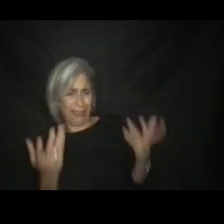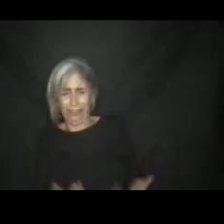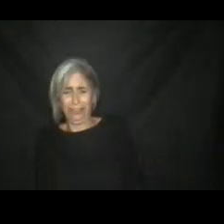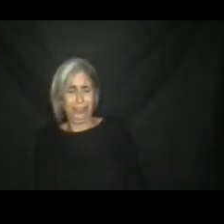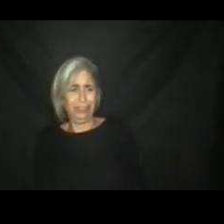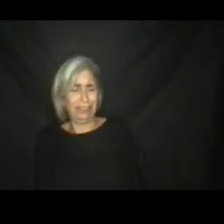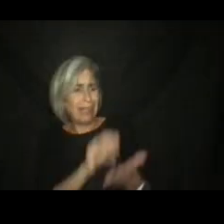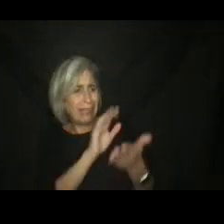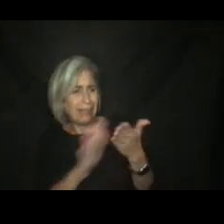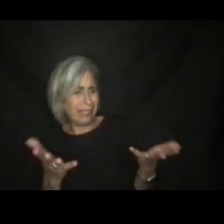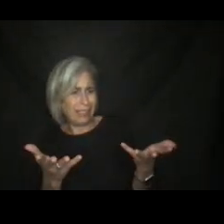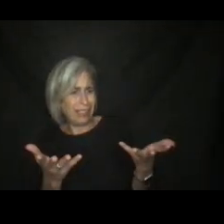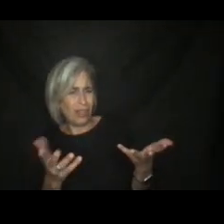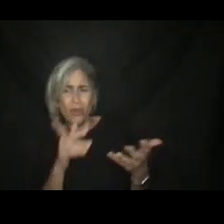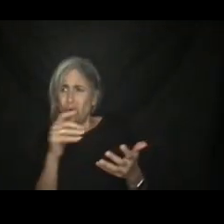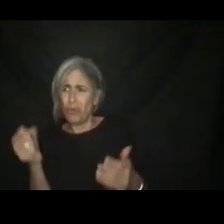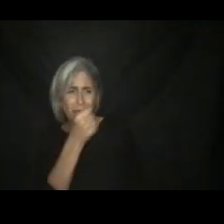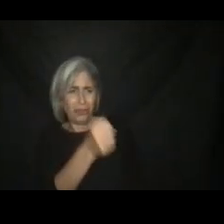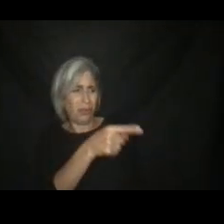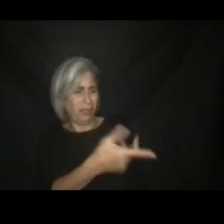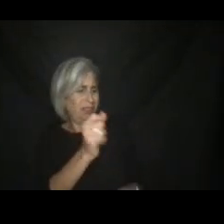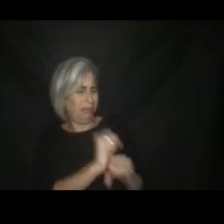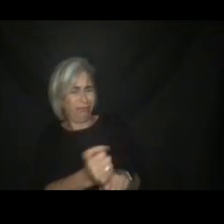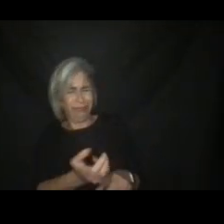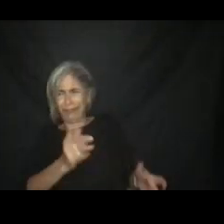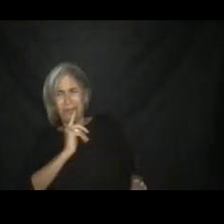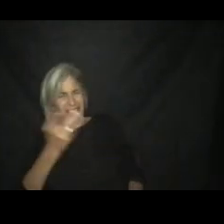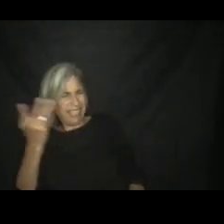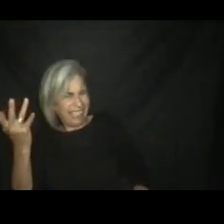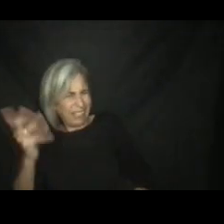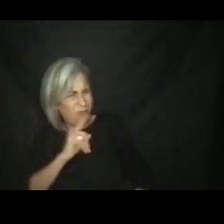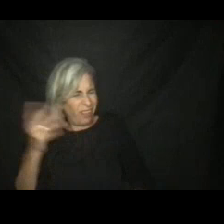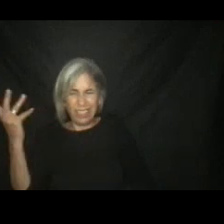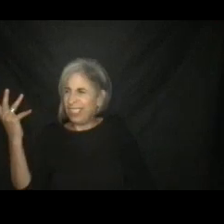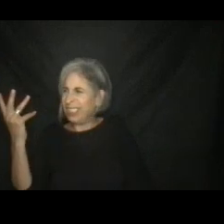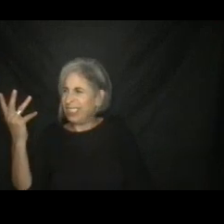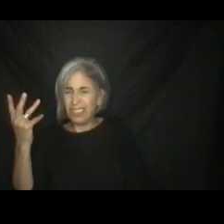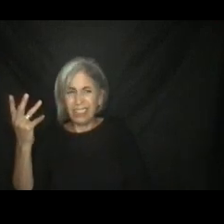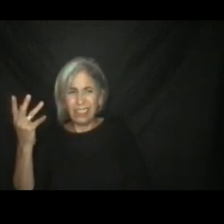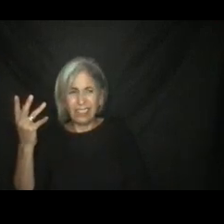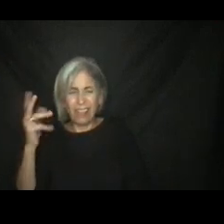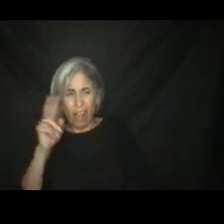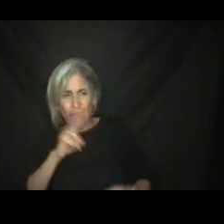Who are you putting in these positions, really? Really? Check out